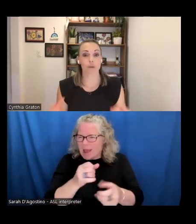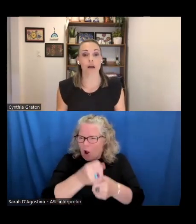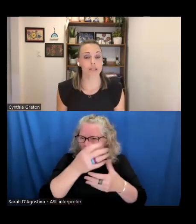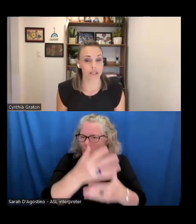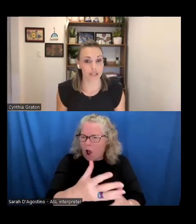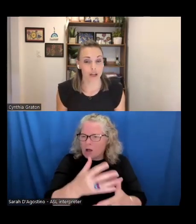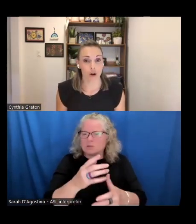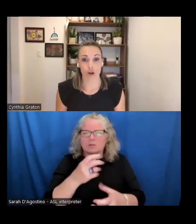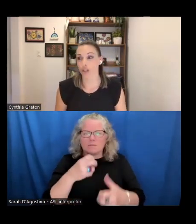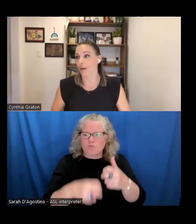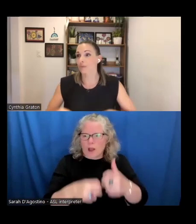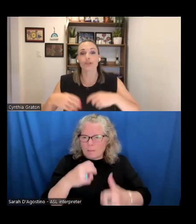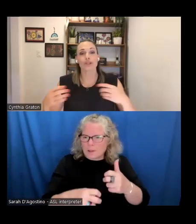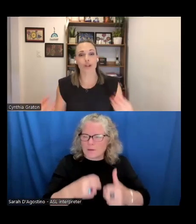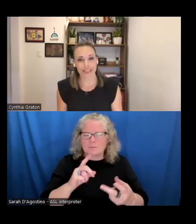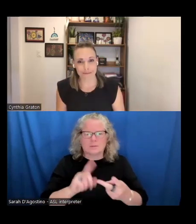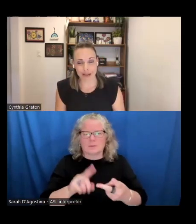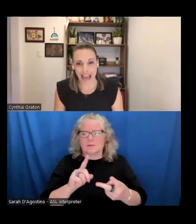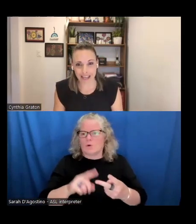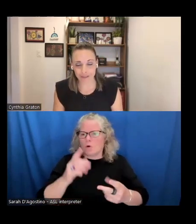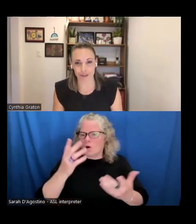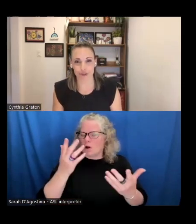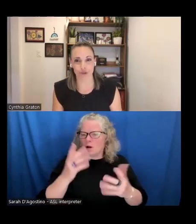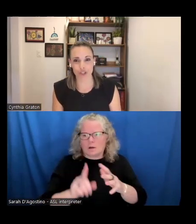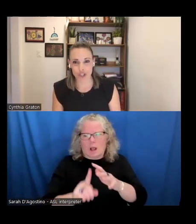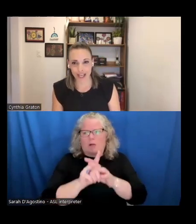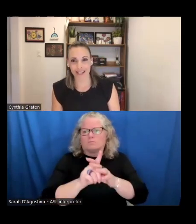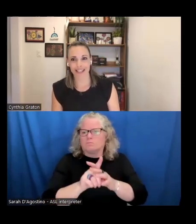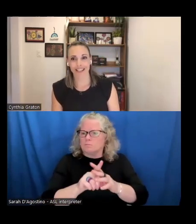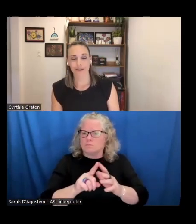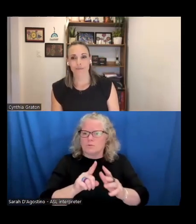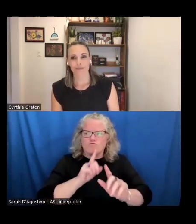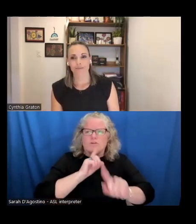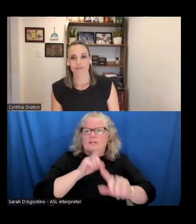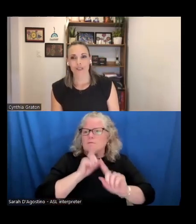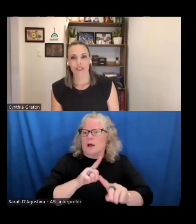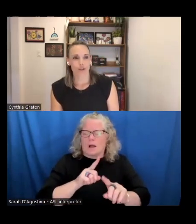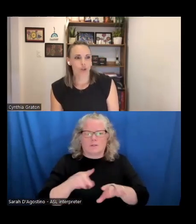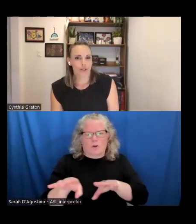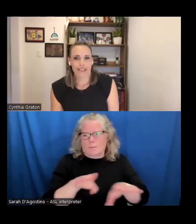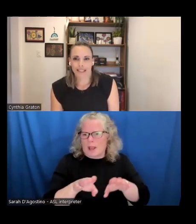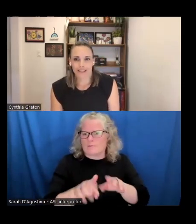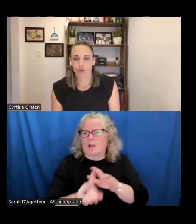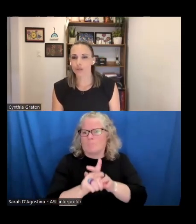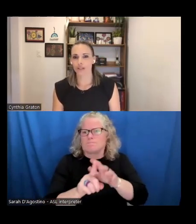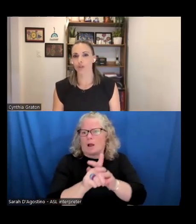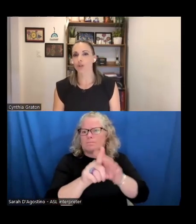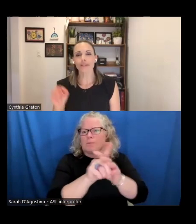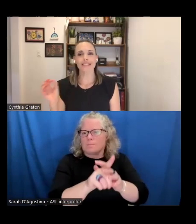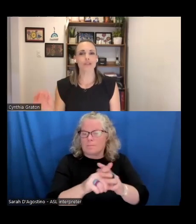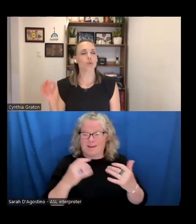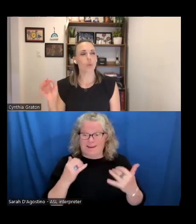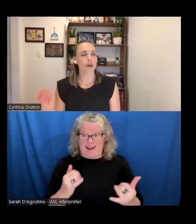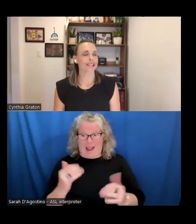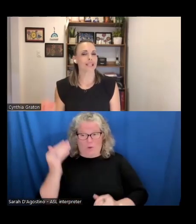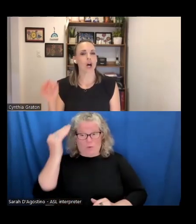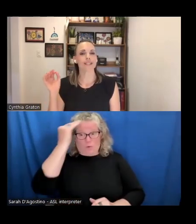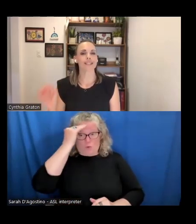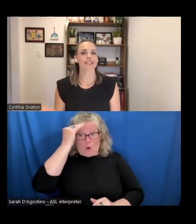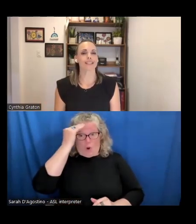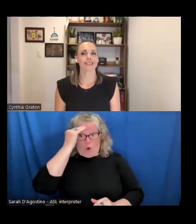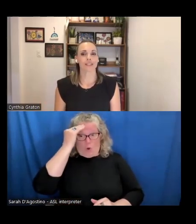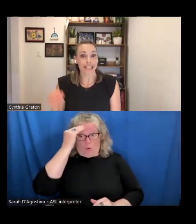stress responses or some concerning behaviors for Jake, you don't need to